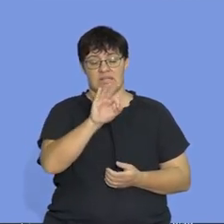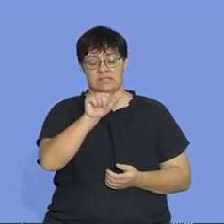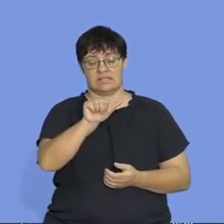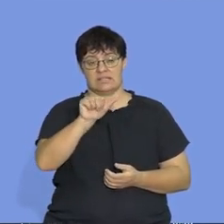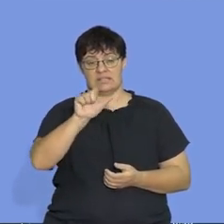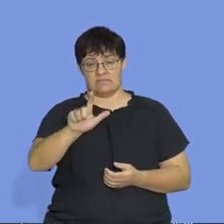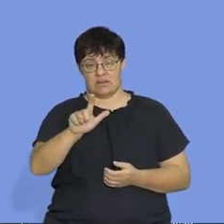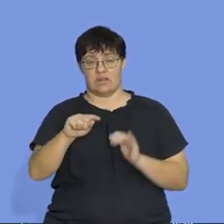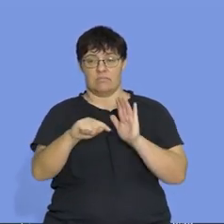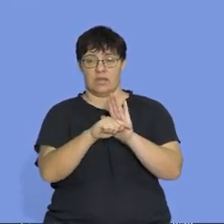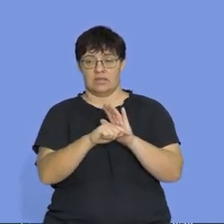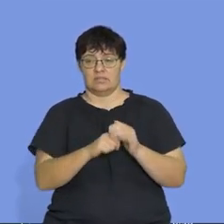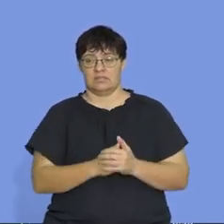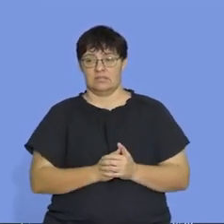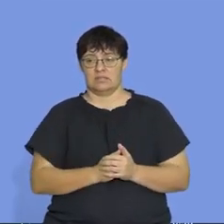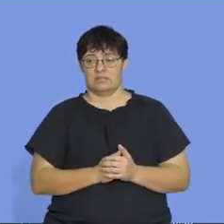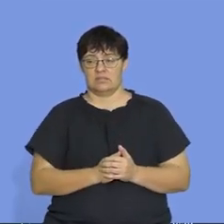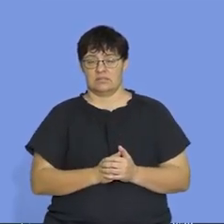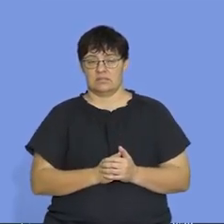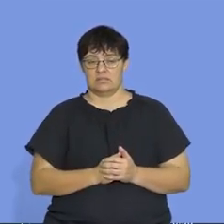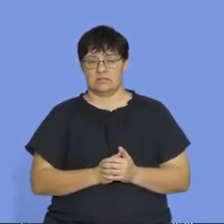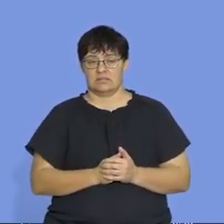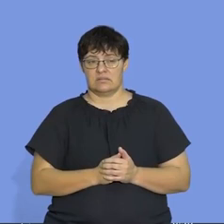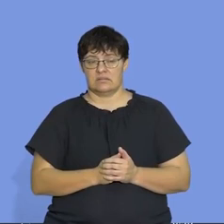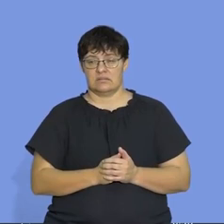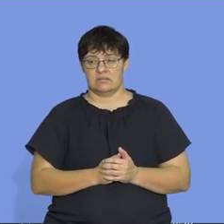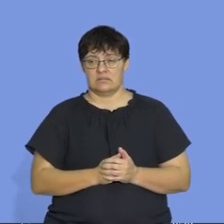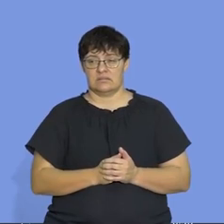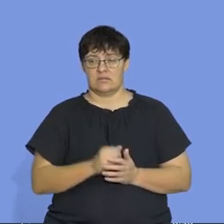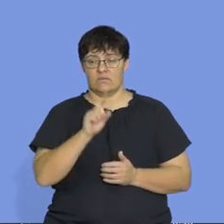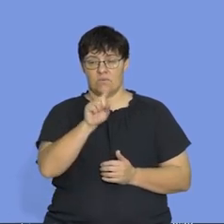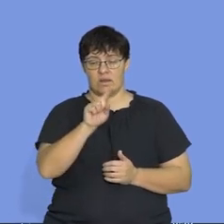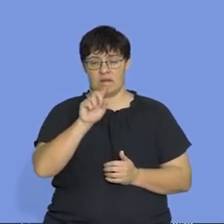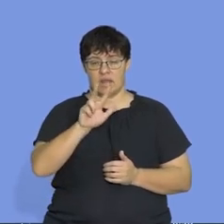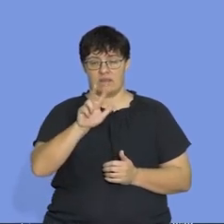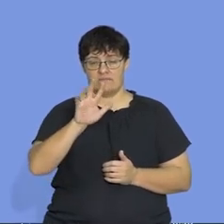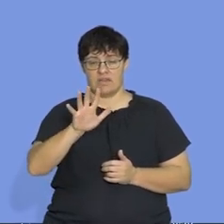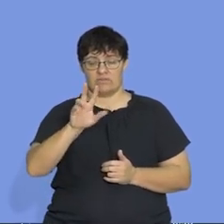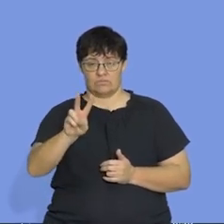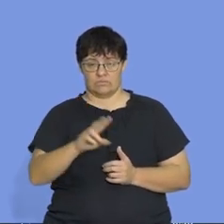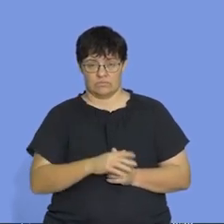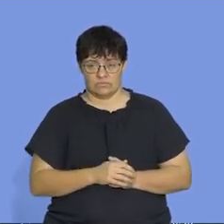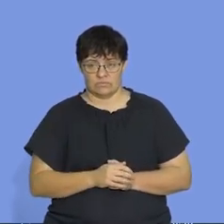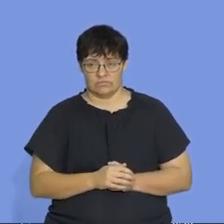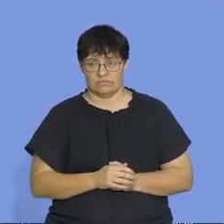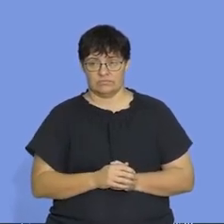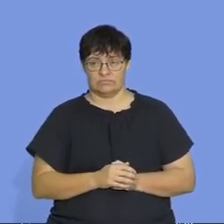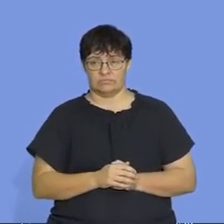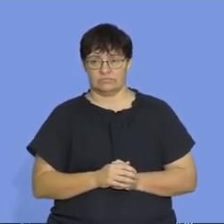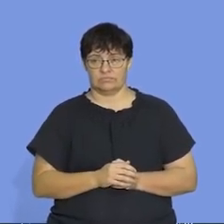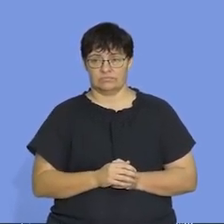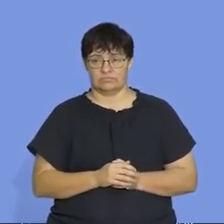1367, okay, 1367 minus, okay, 1852,